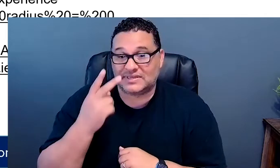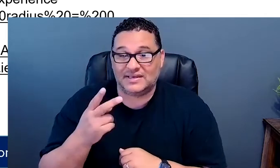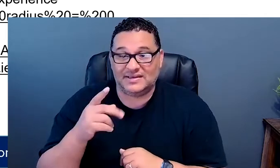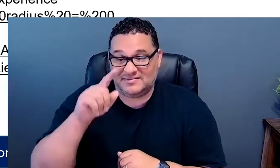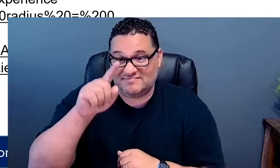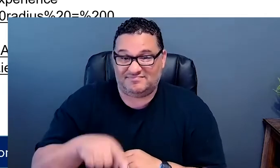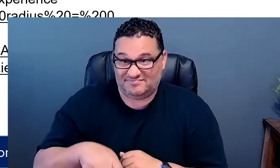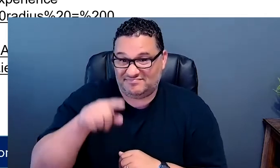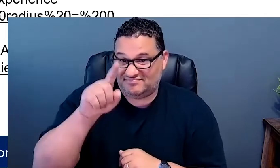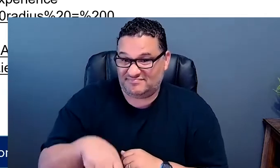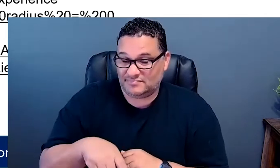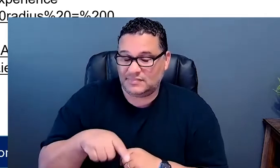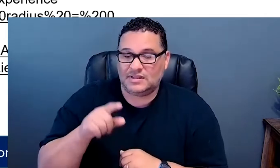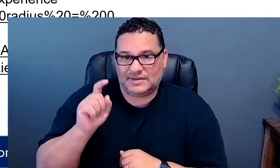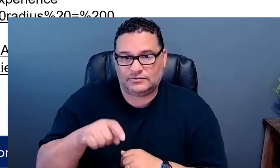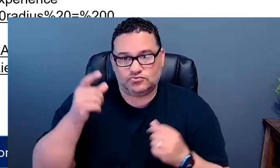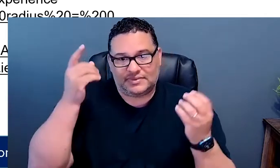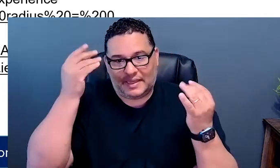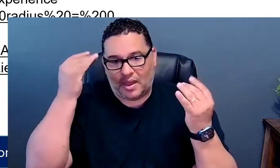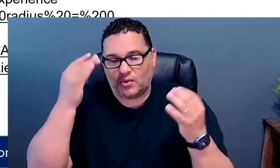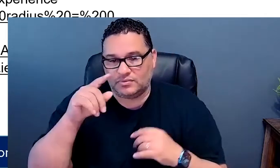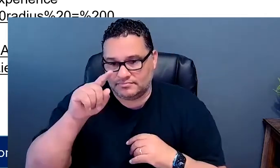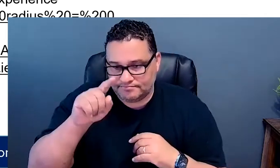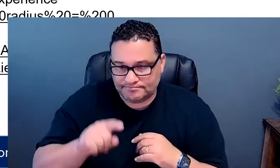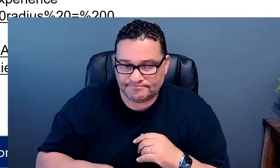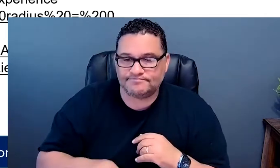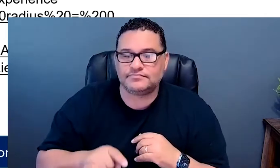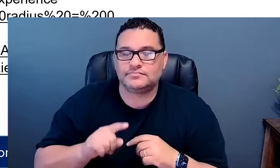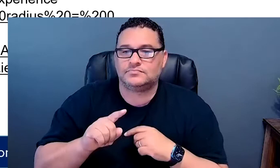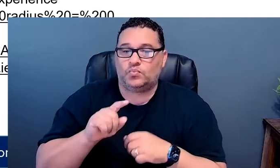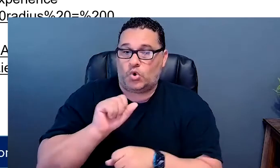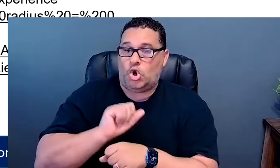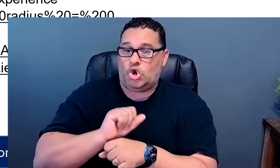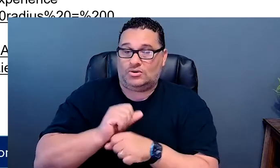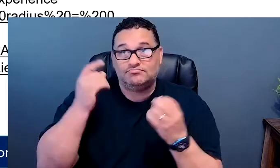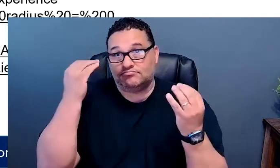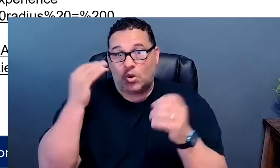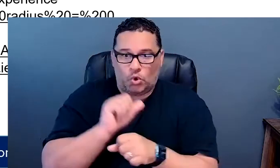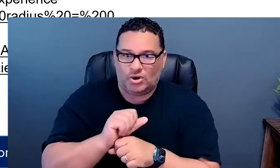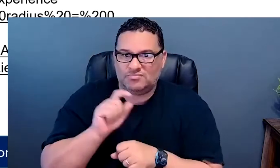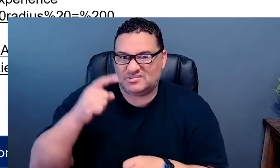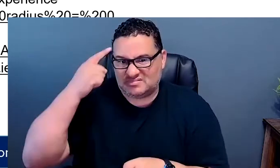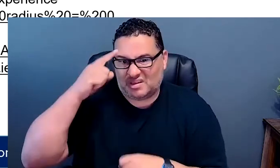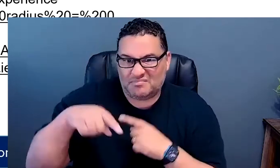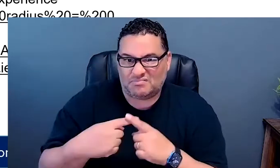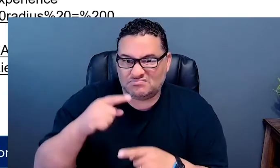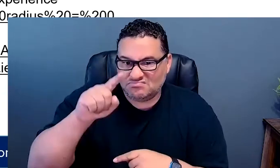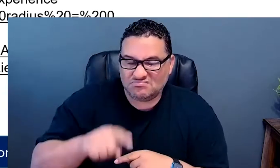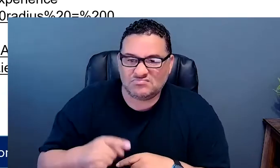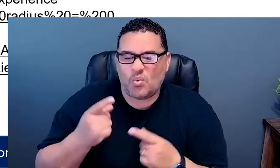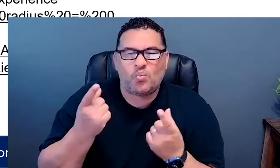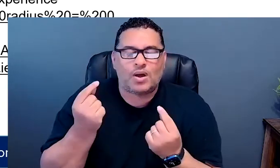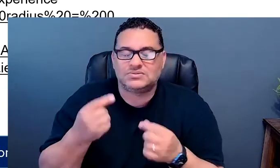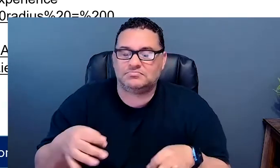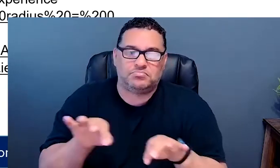to think about when you're thinking about work. You need to think about what's important to you to